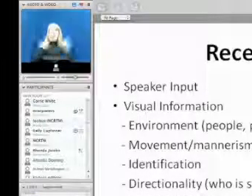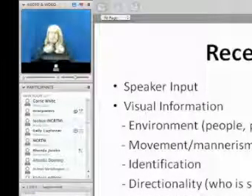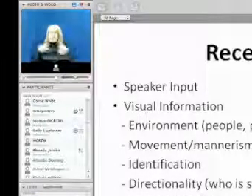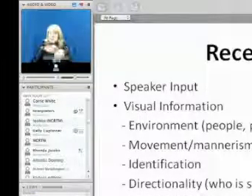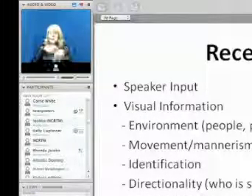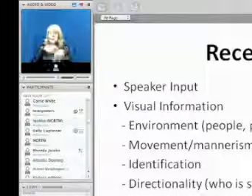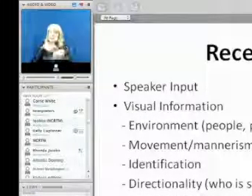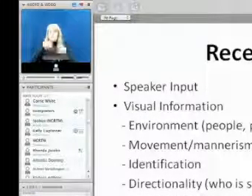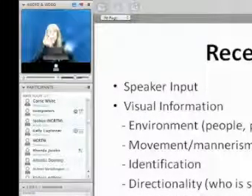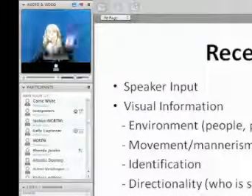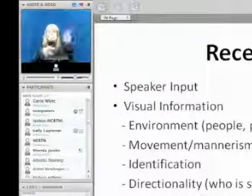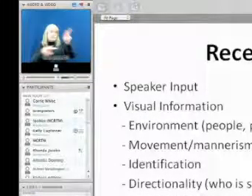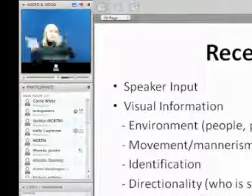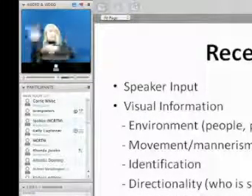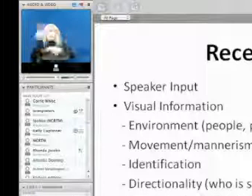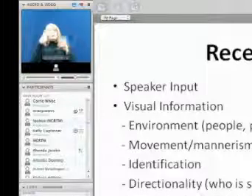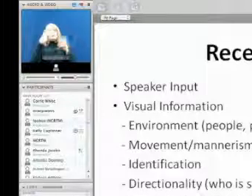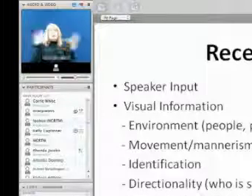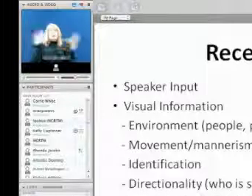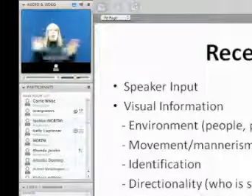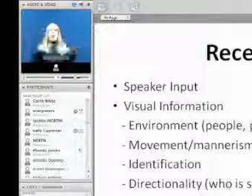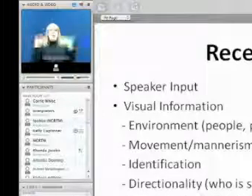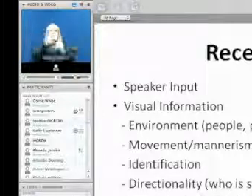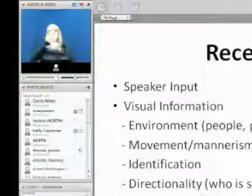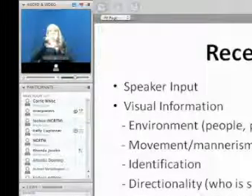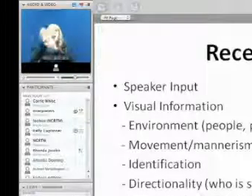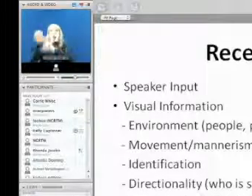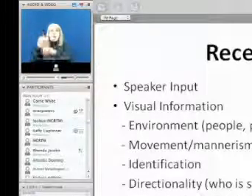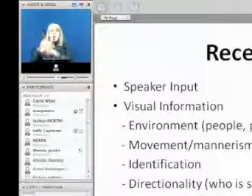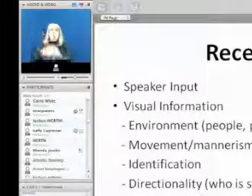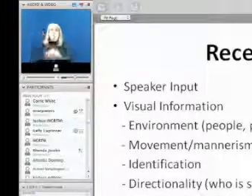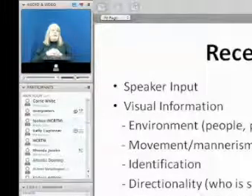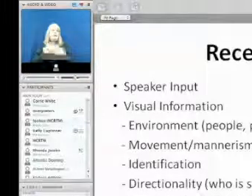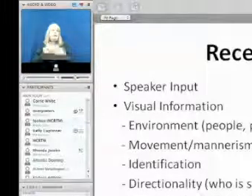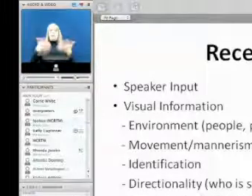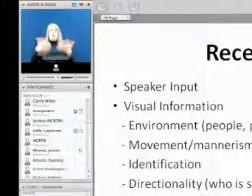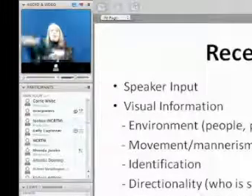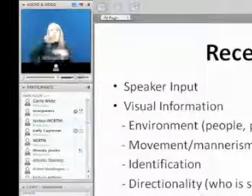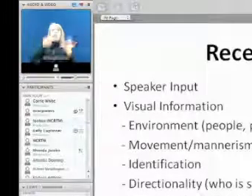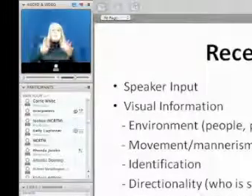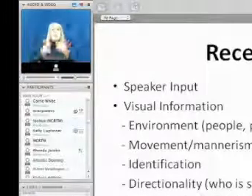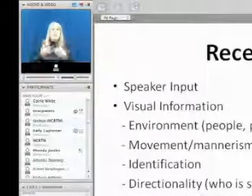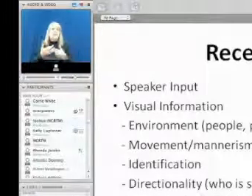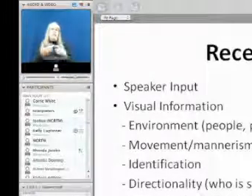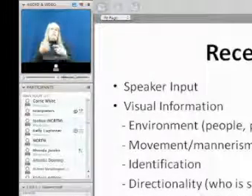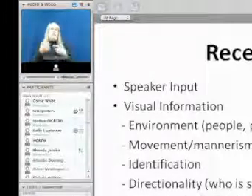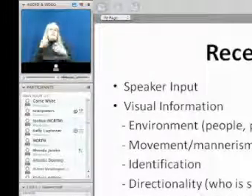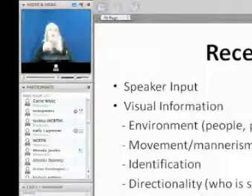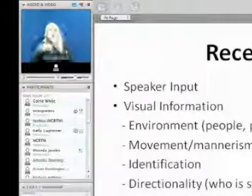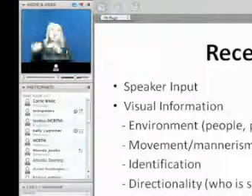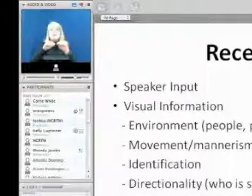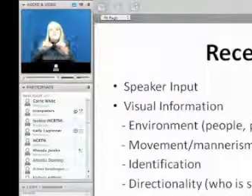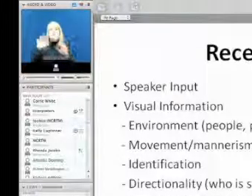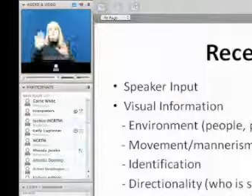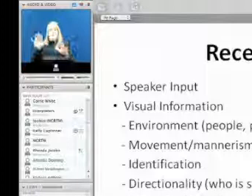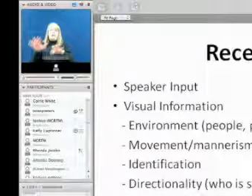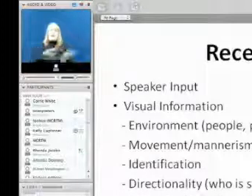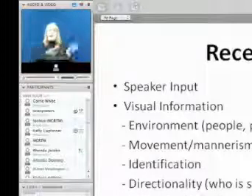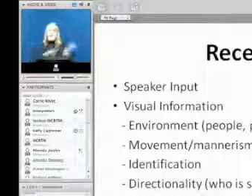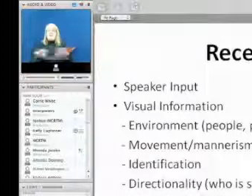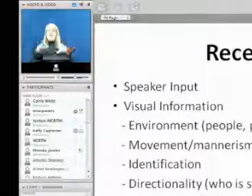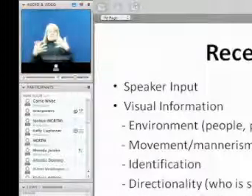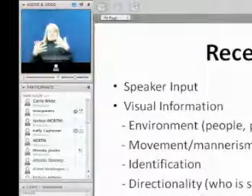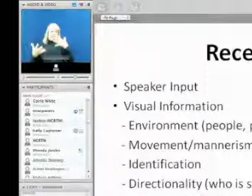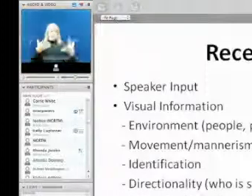information, which includes the environment and people and places, any movements or mannerisms, identification of